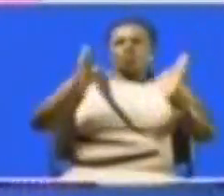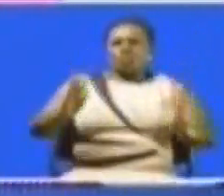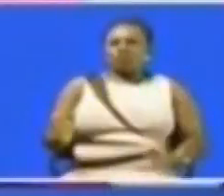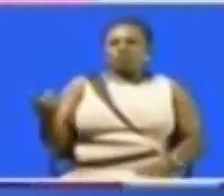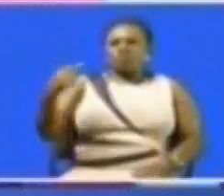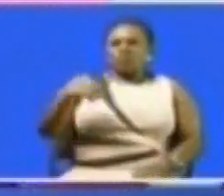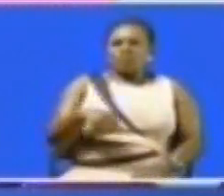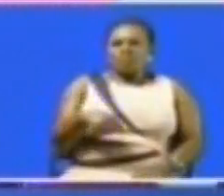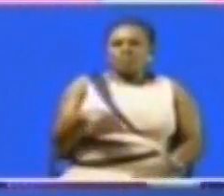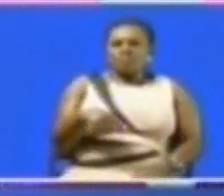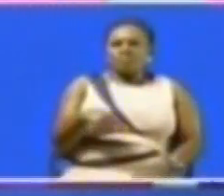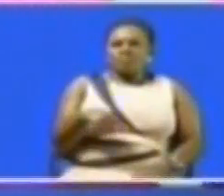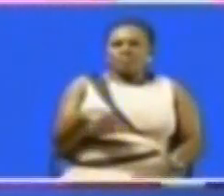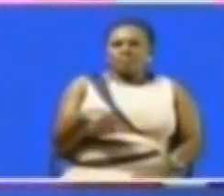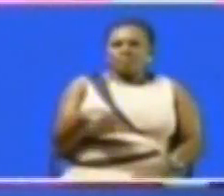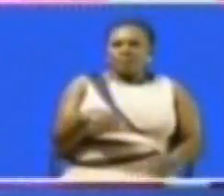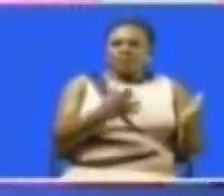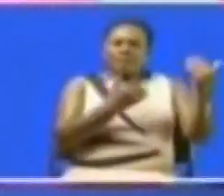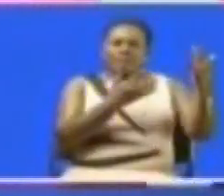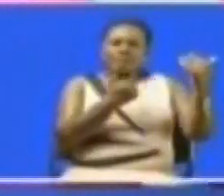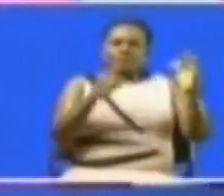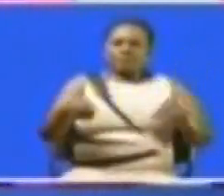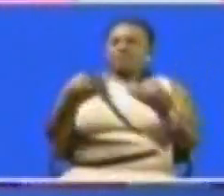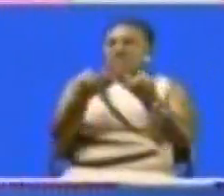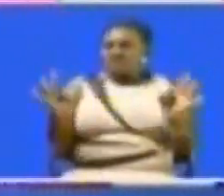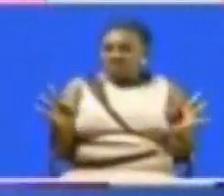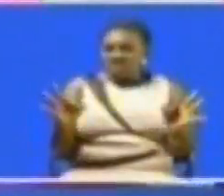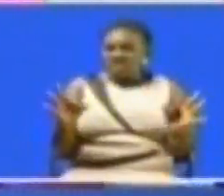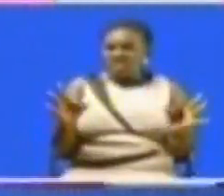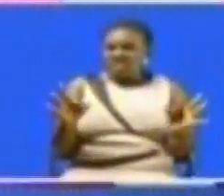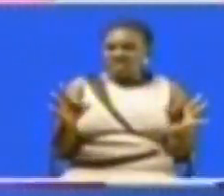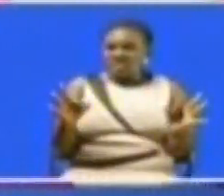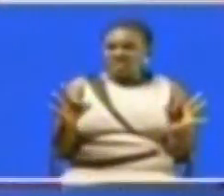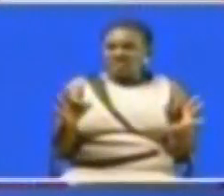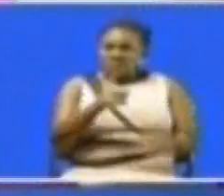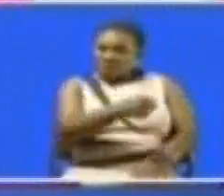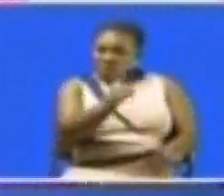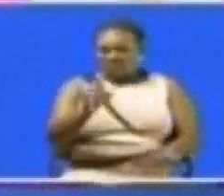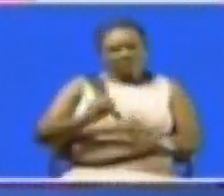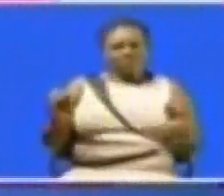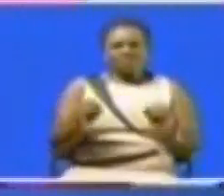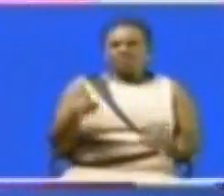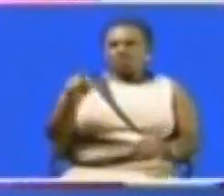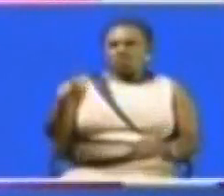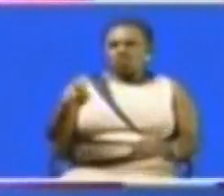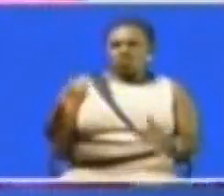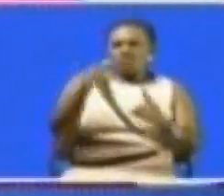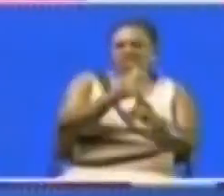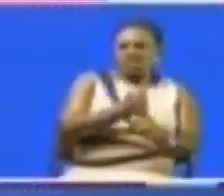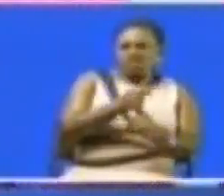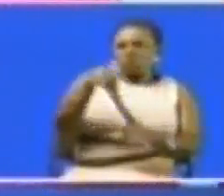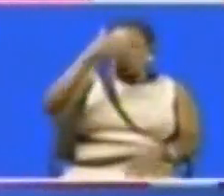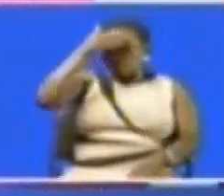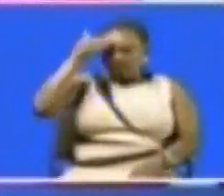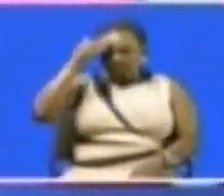to give you anything. Don't expect anything, and don't keep on pointing fingers. Wewe ulishafika sasa